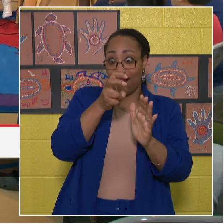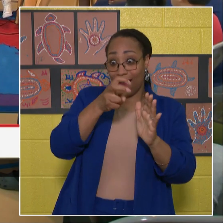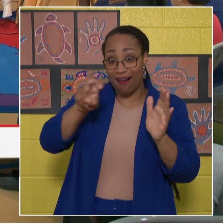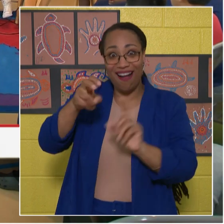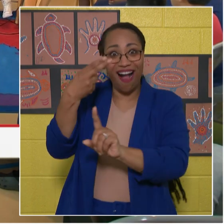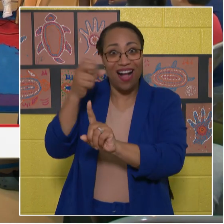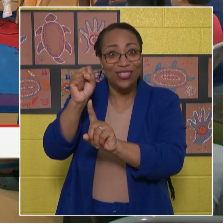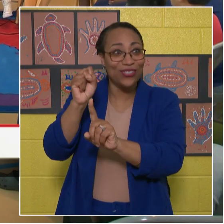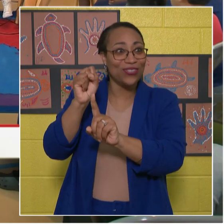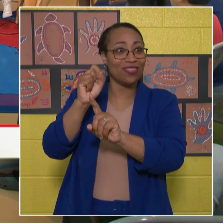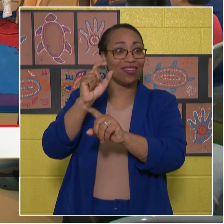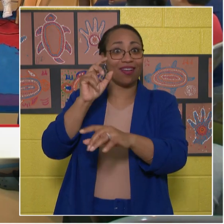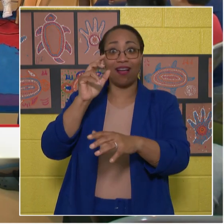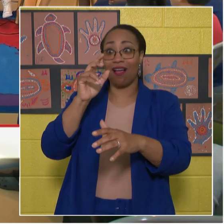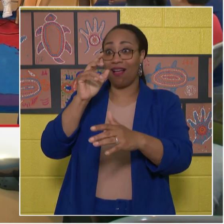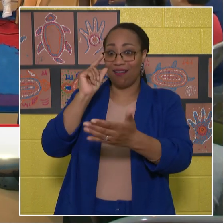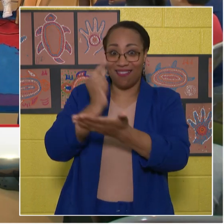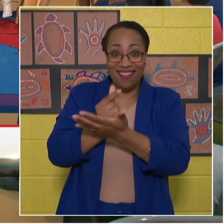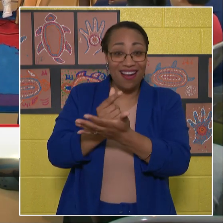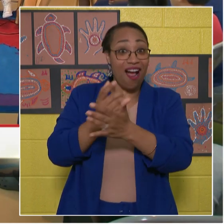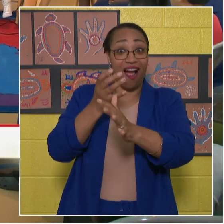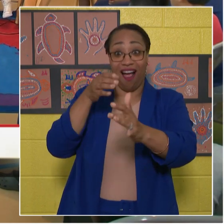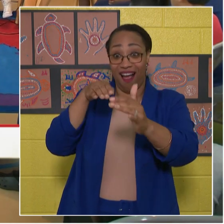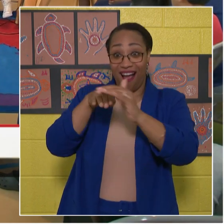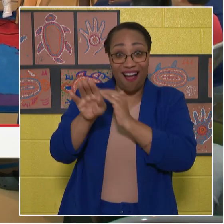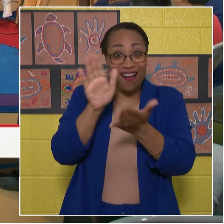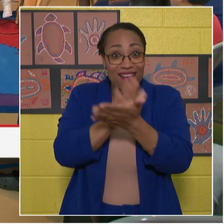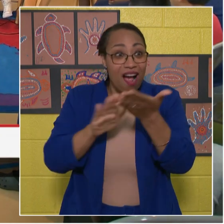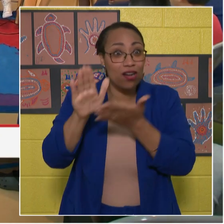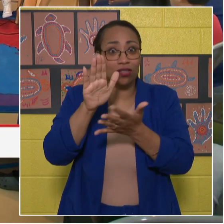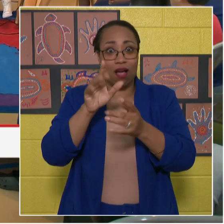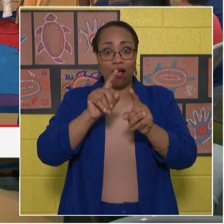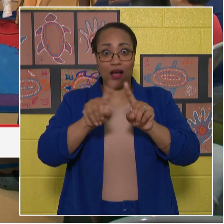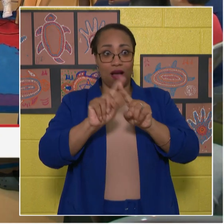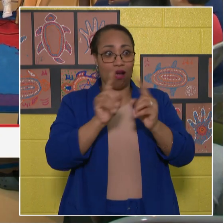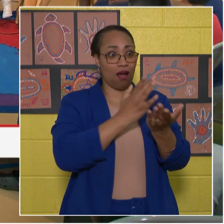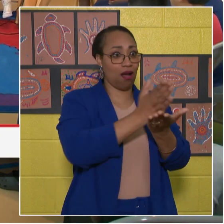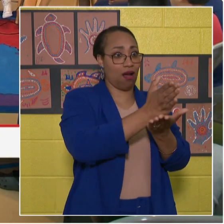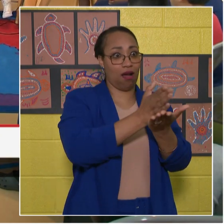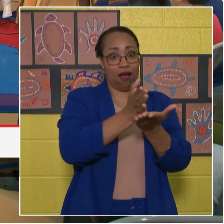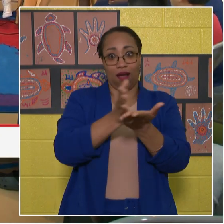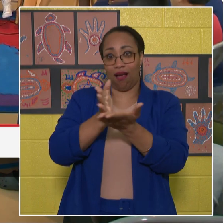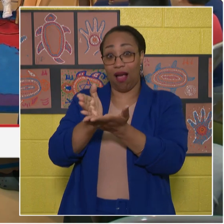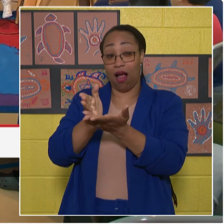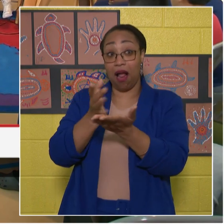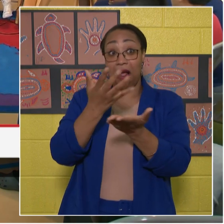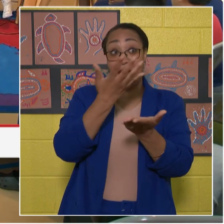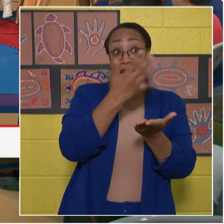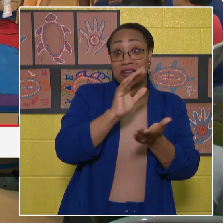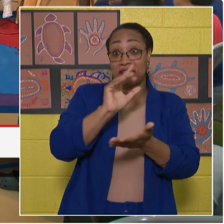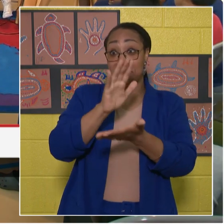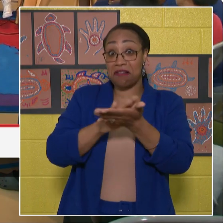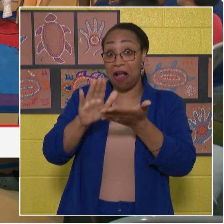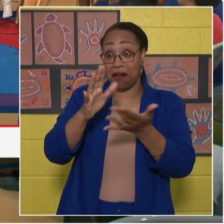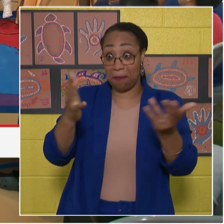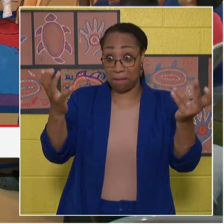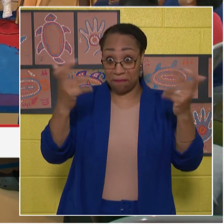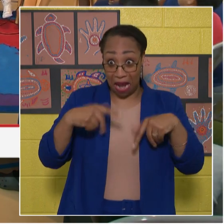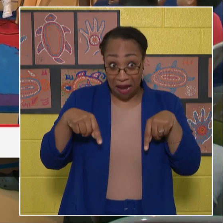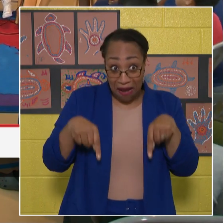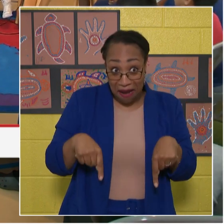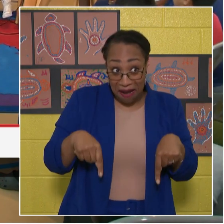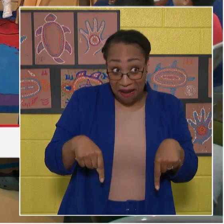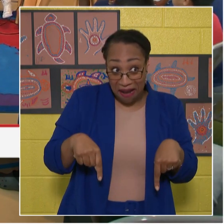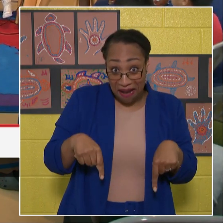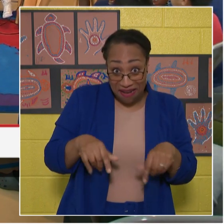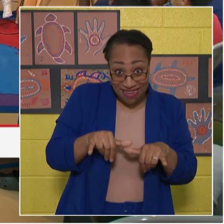in college or career, and hopefully coming right back here to Washington, D.C., so that you can